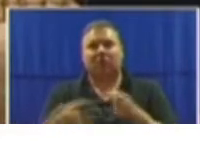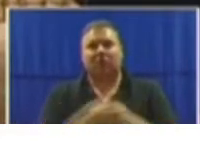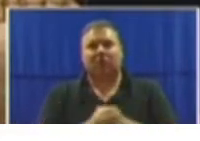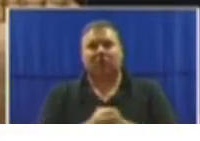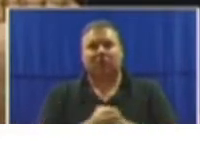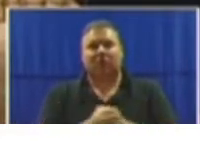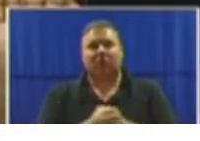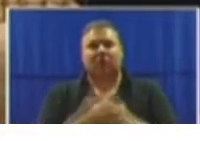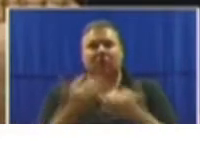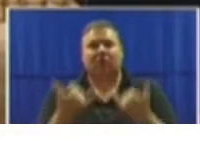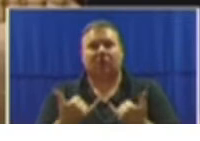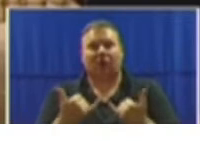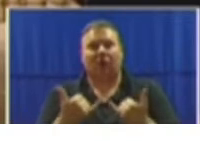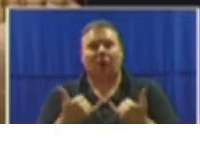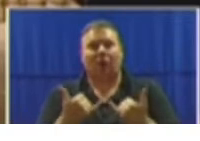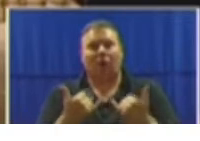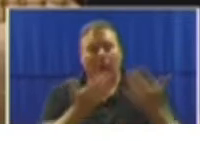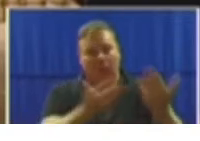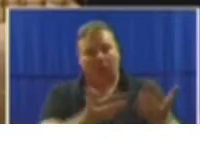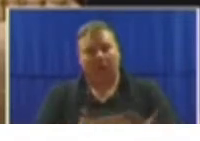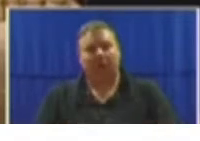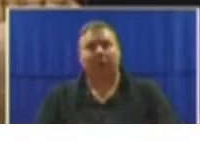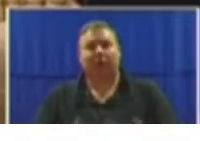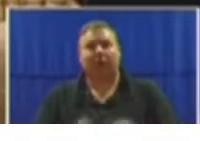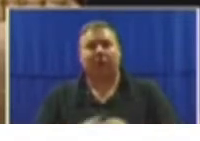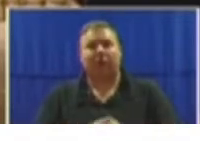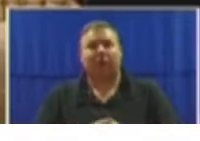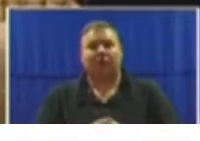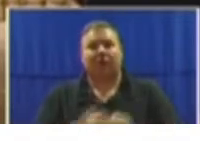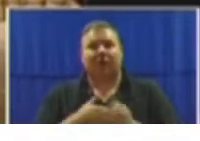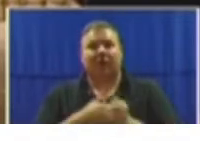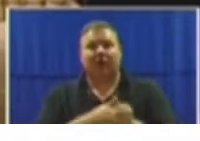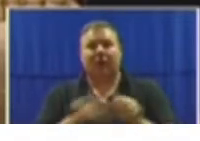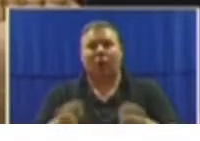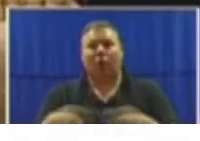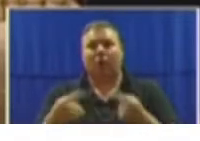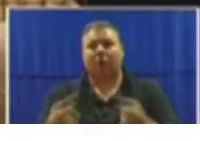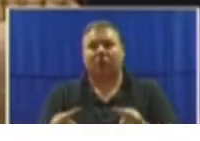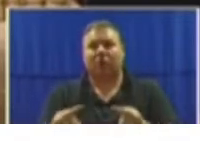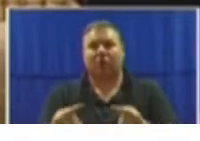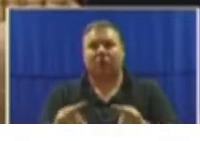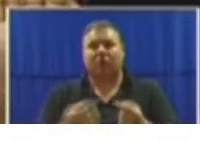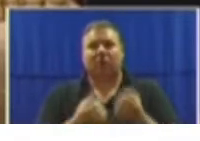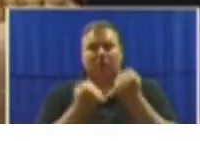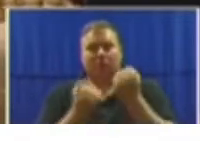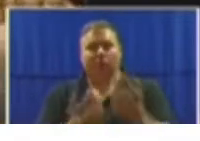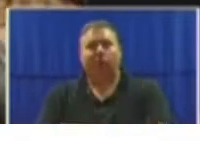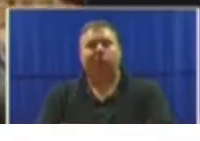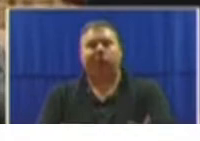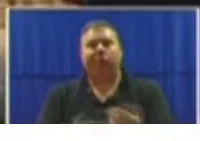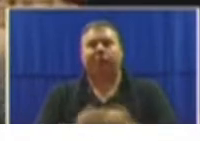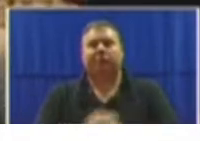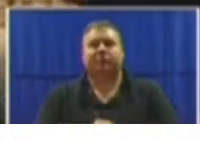now recognize the honorable leader of the opposition to move the motion.